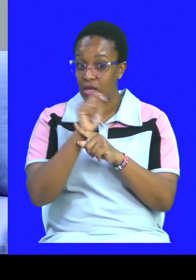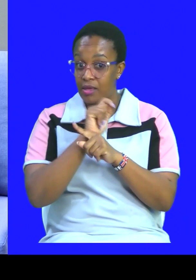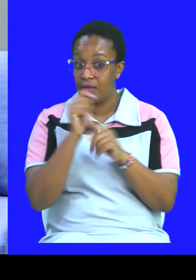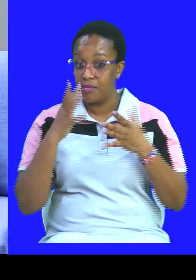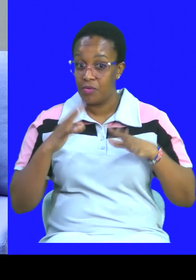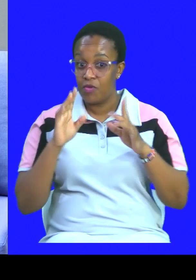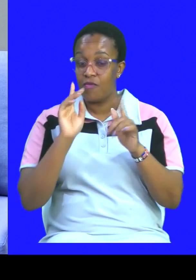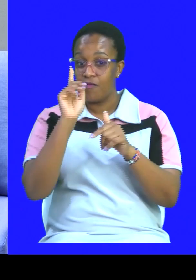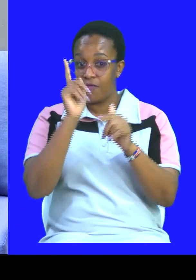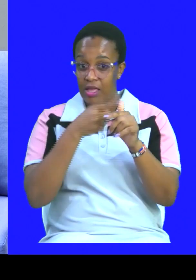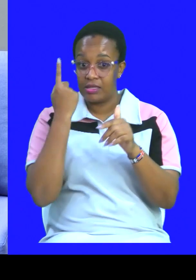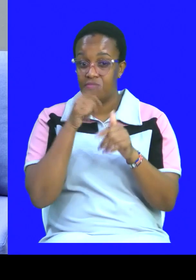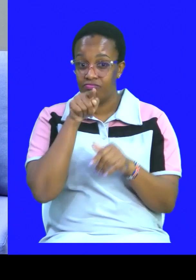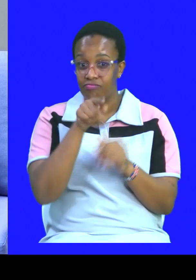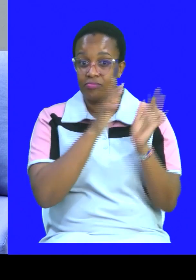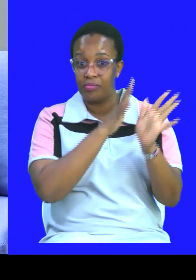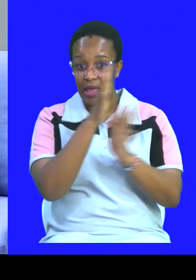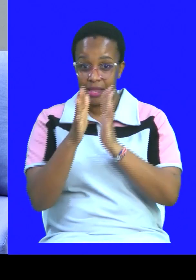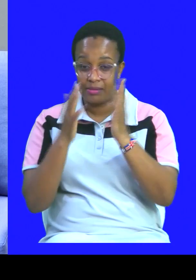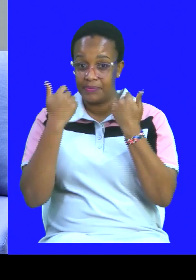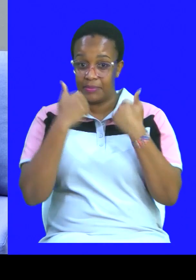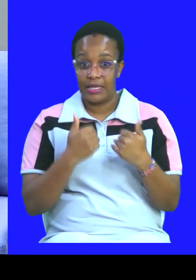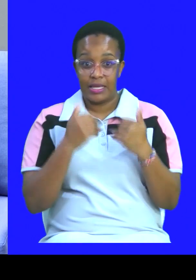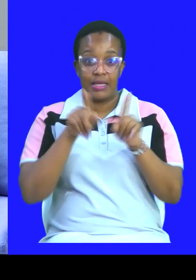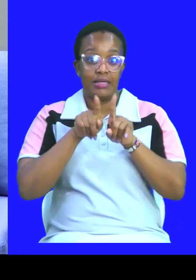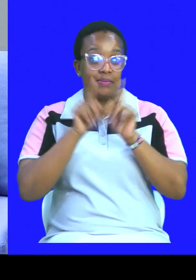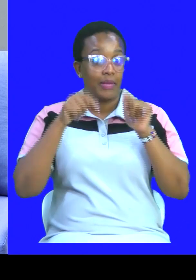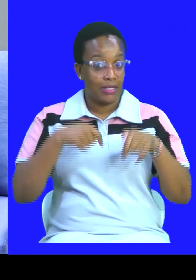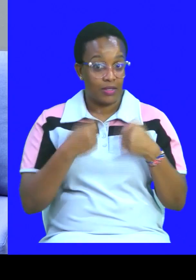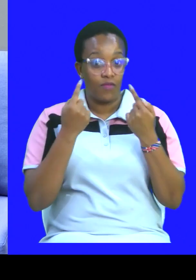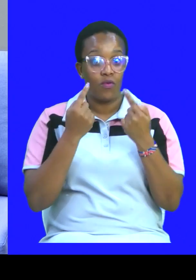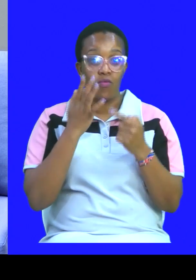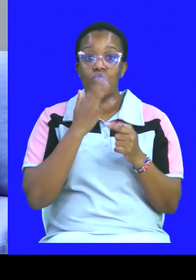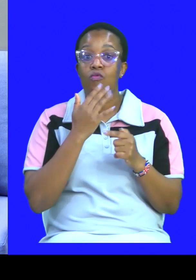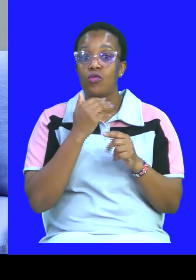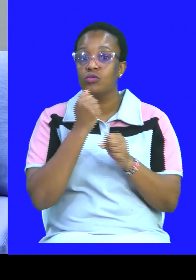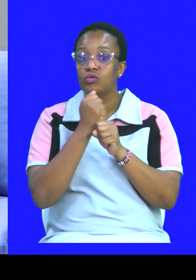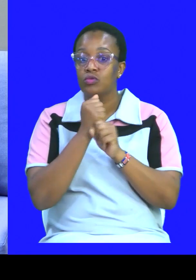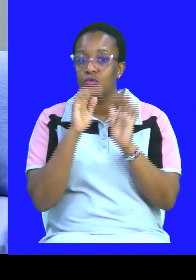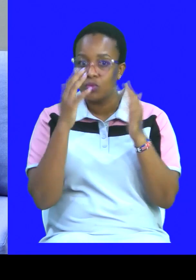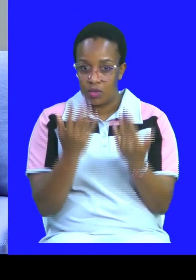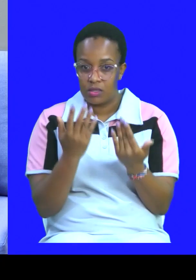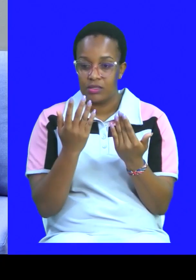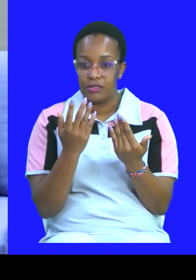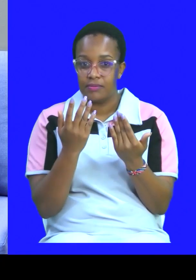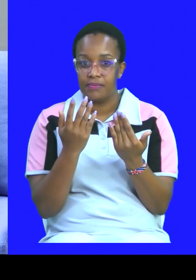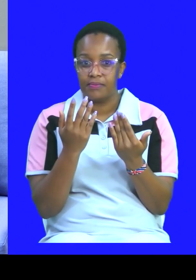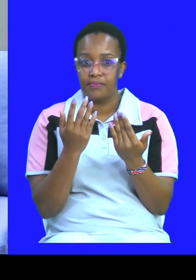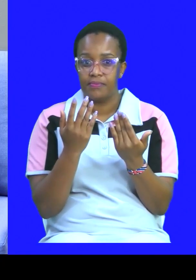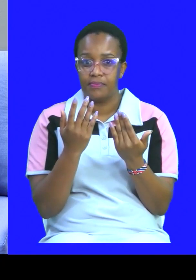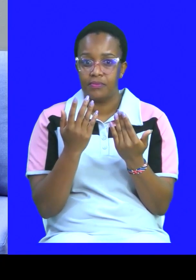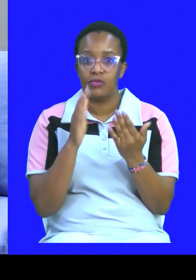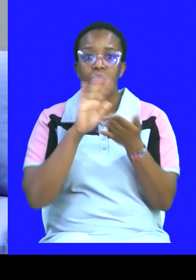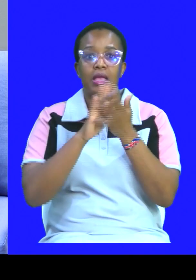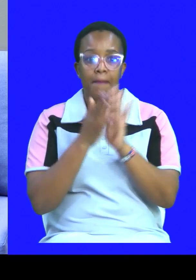first of all, the plan, me as Sharifa, I would like to be giving, like to be a motivational